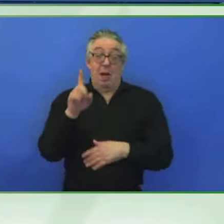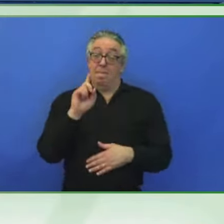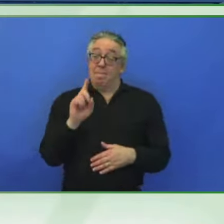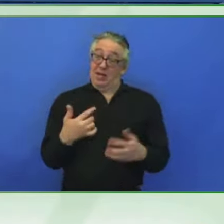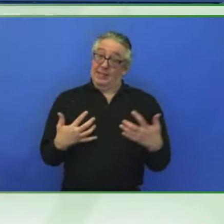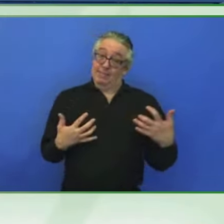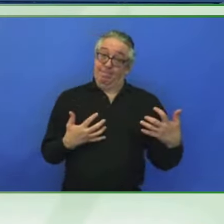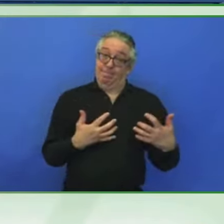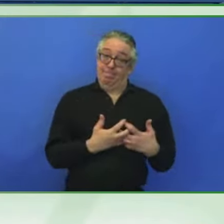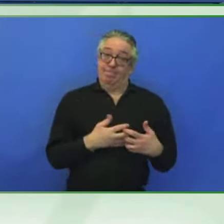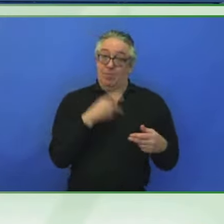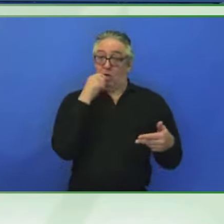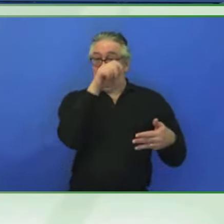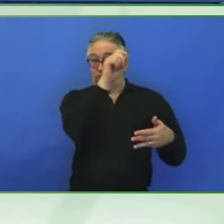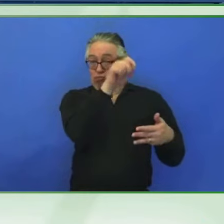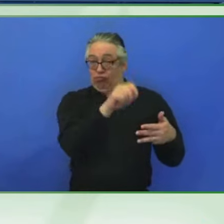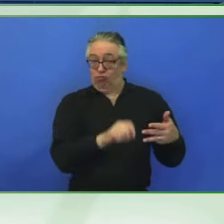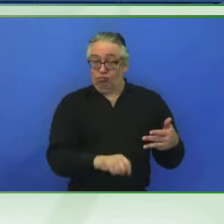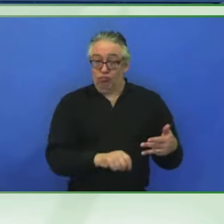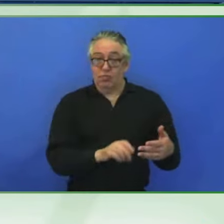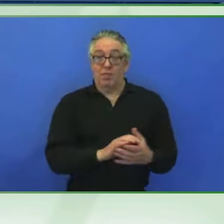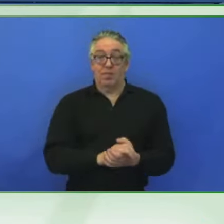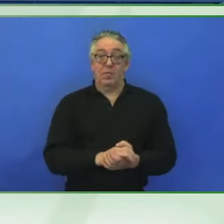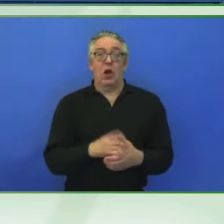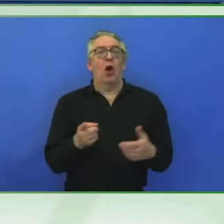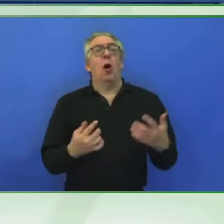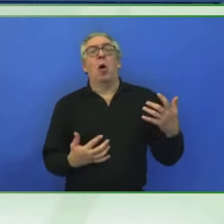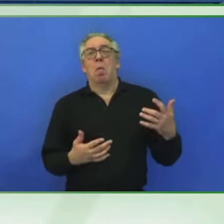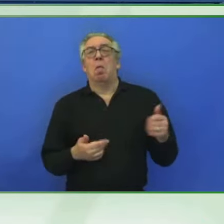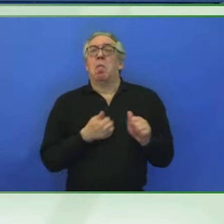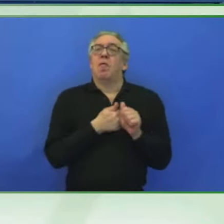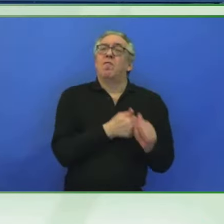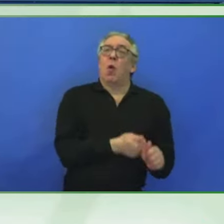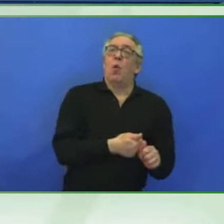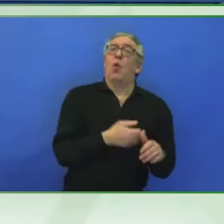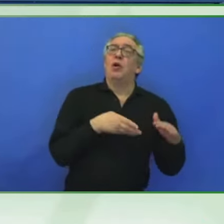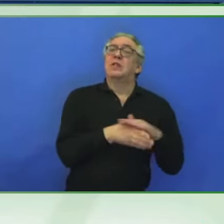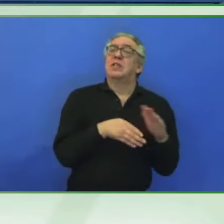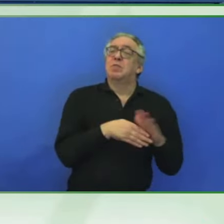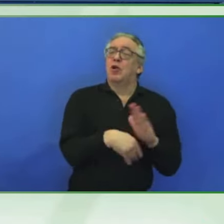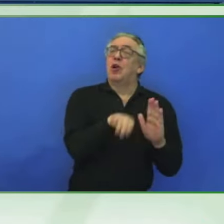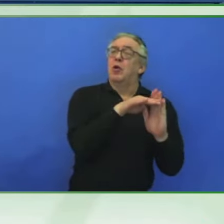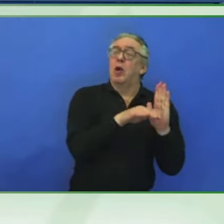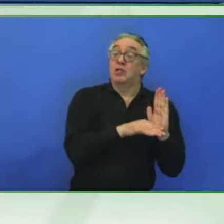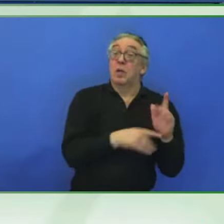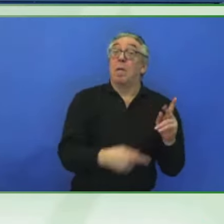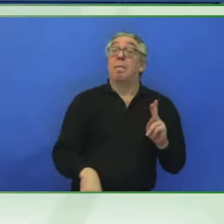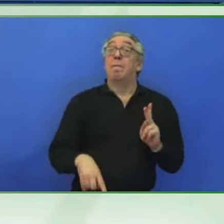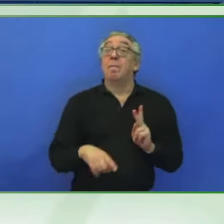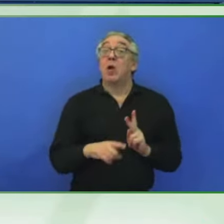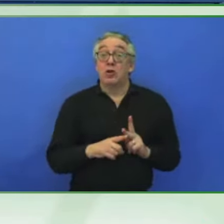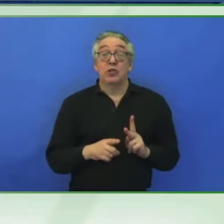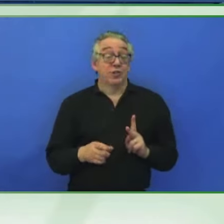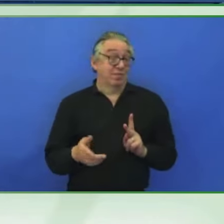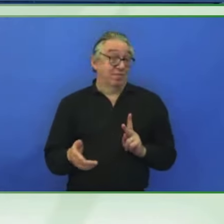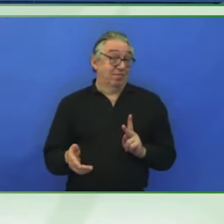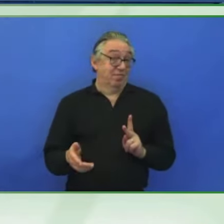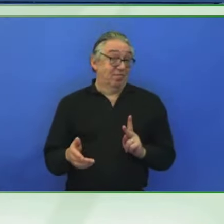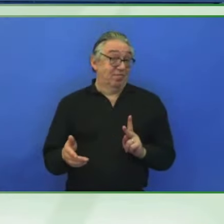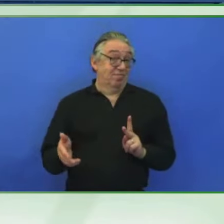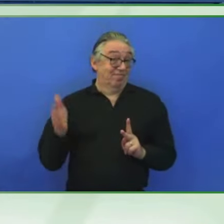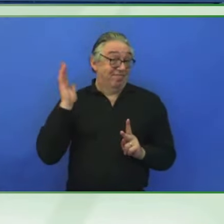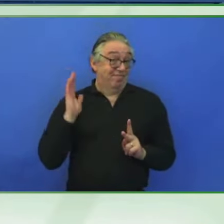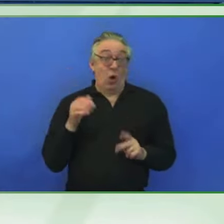with the regulations of accessibility, but also to improvements historical requests by the representatives of